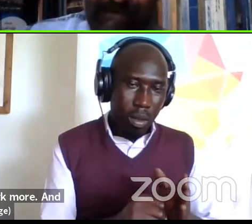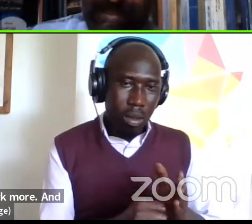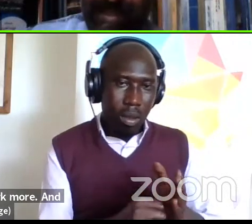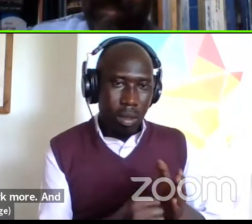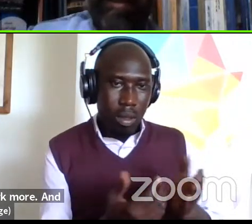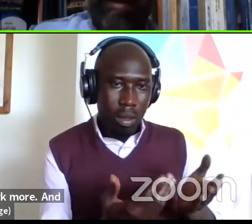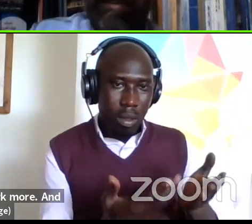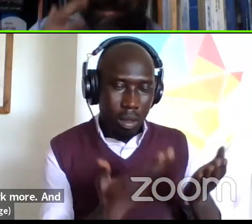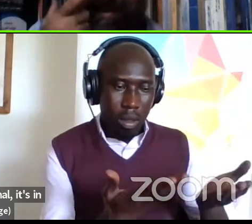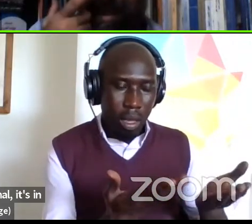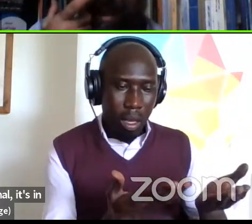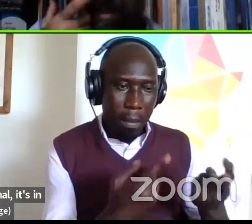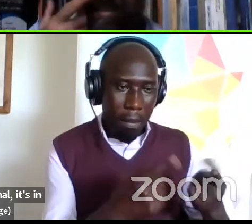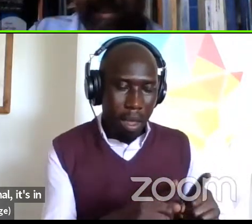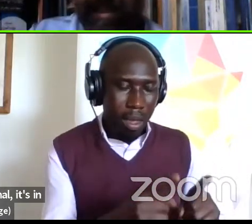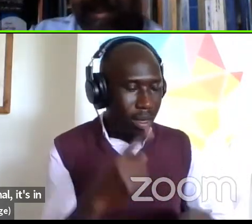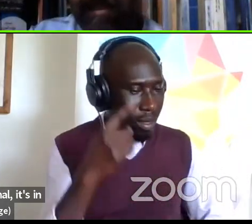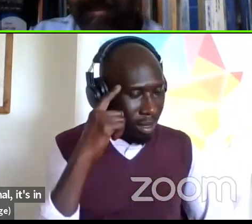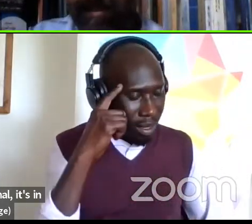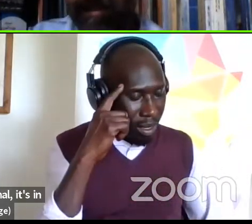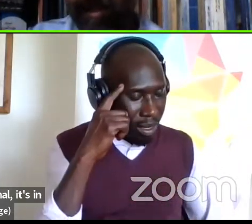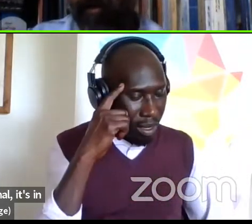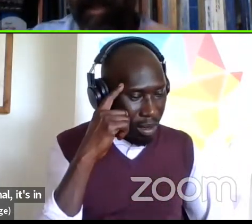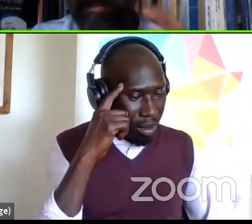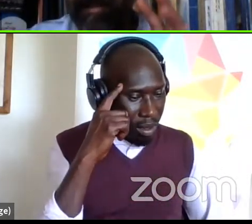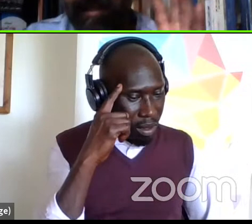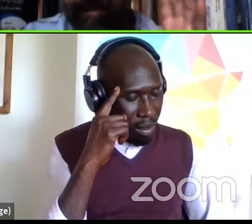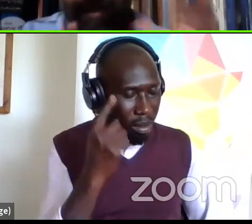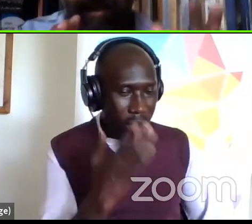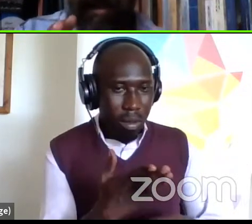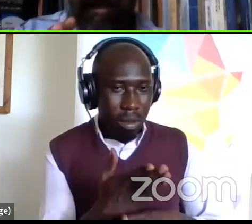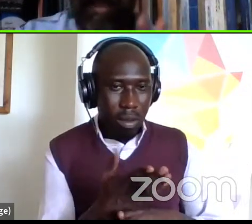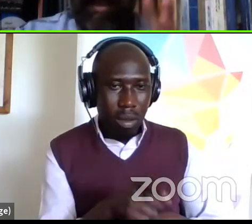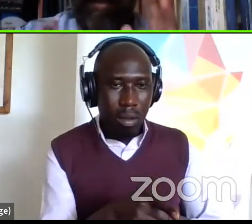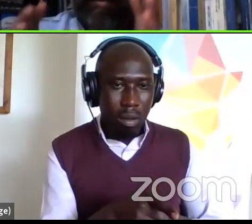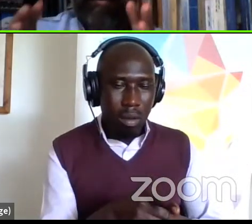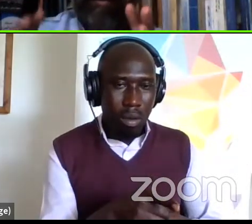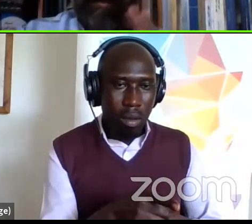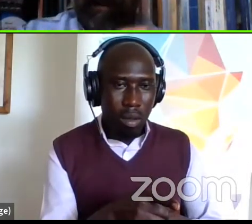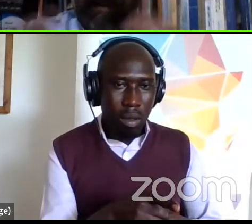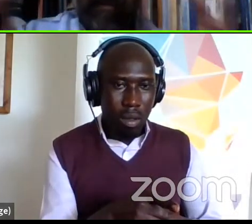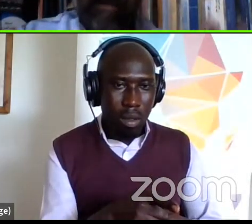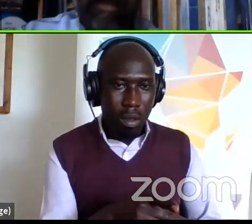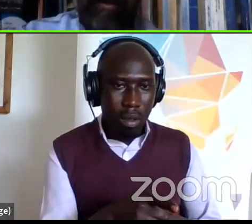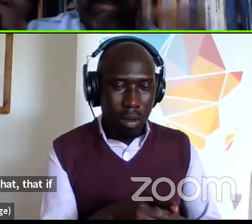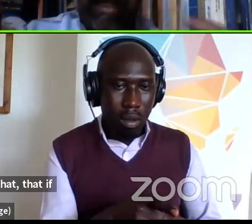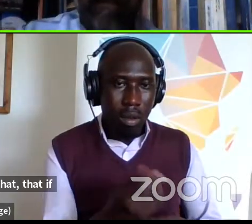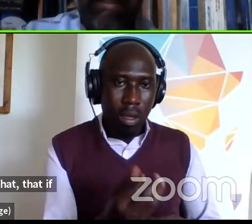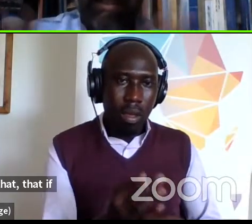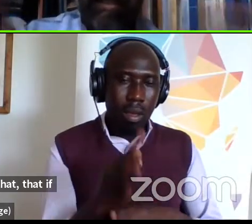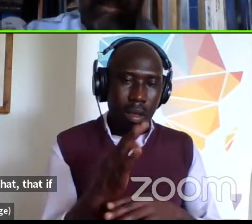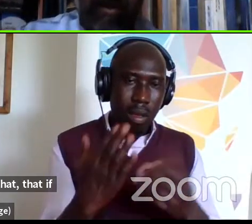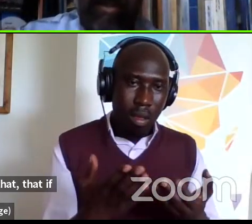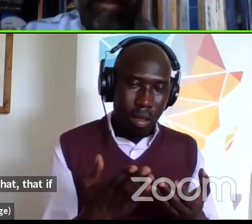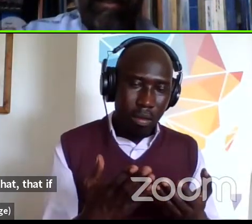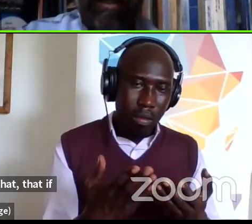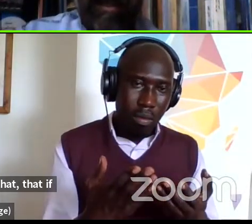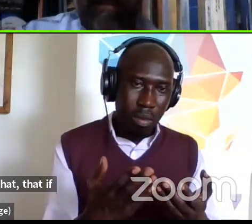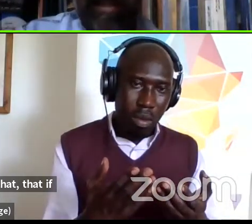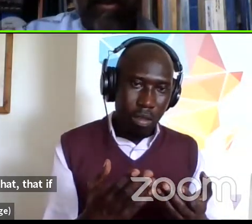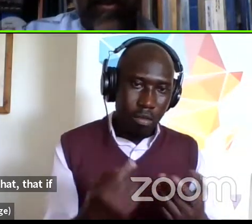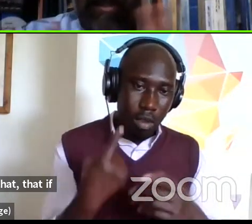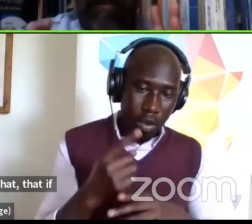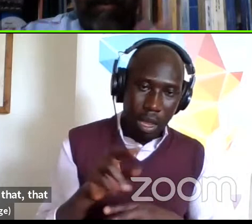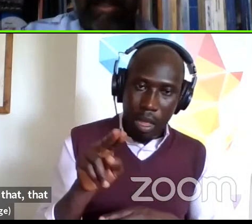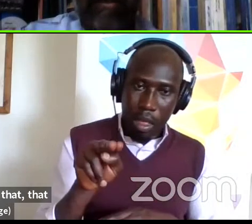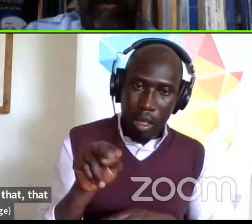in everything. I think I think that, or I say that if we speak about the levels, the NGOs,